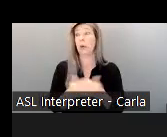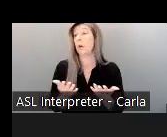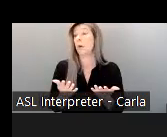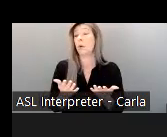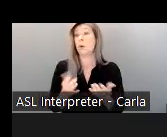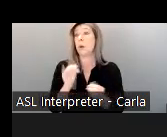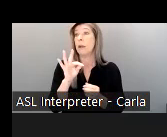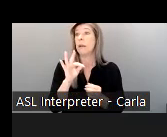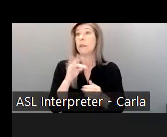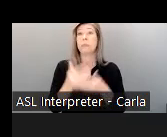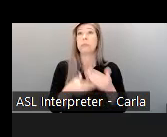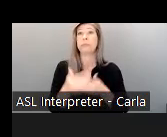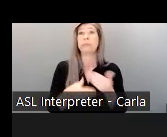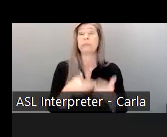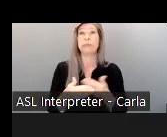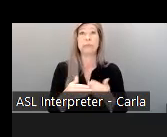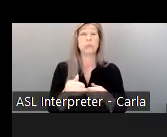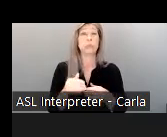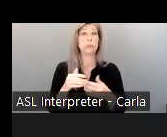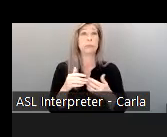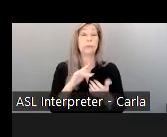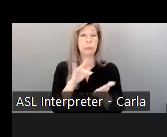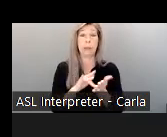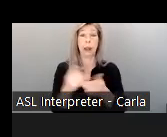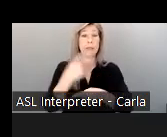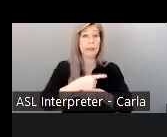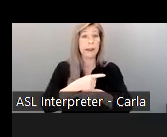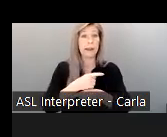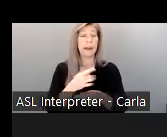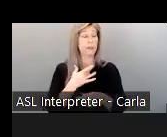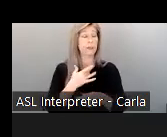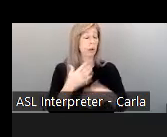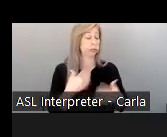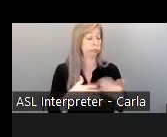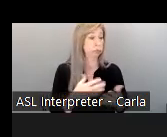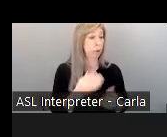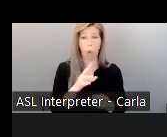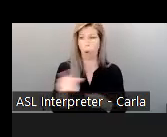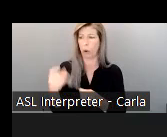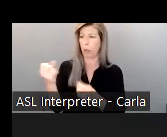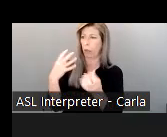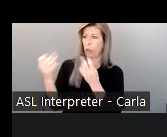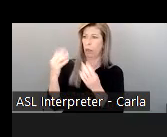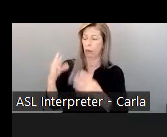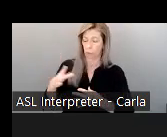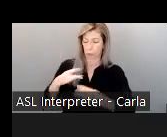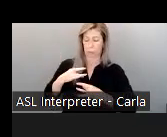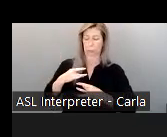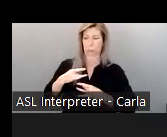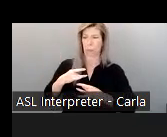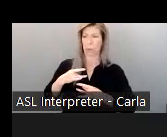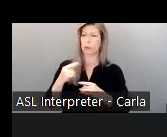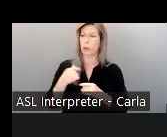I've really been running around or I've held a lot of intense stories. So I invite you